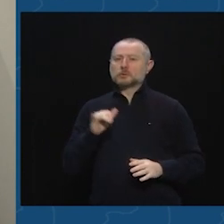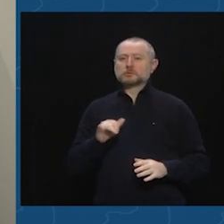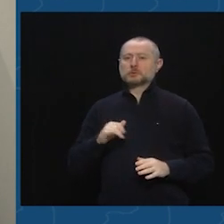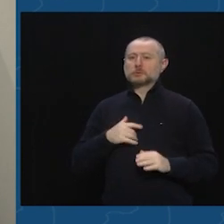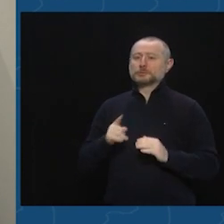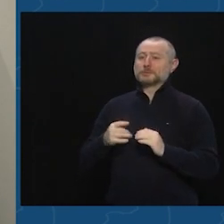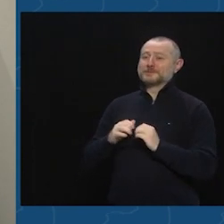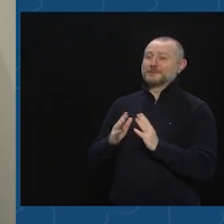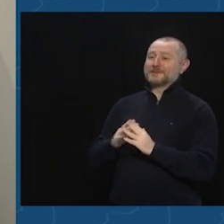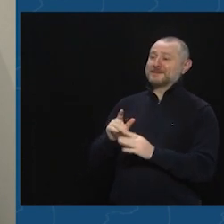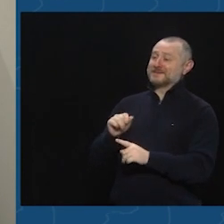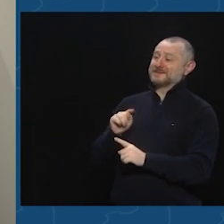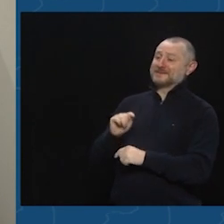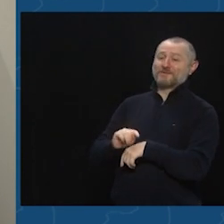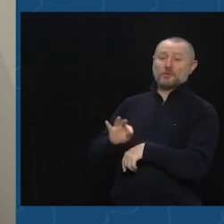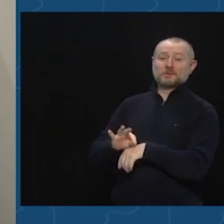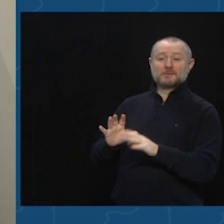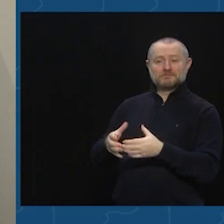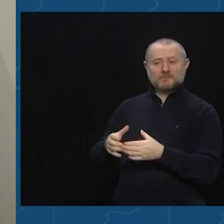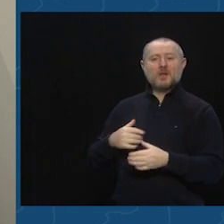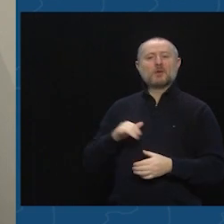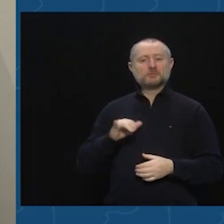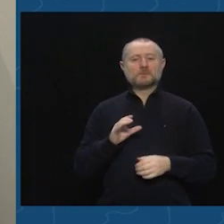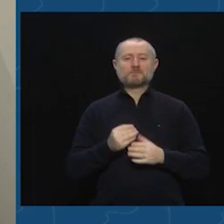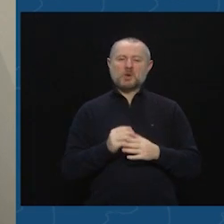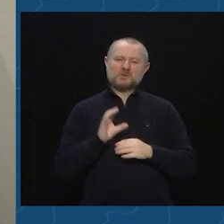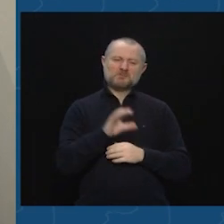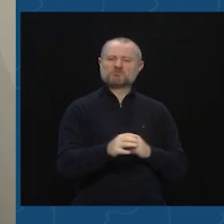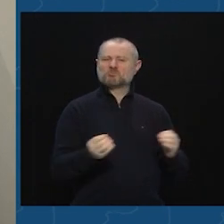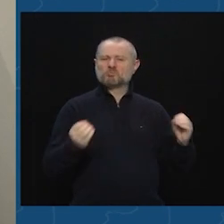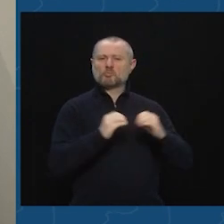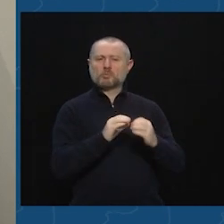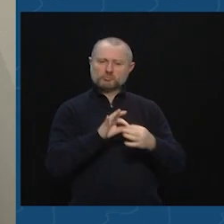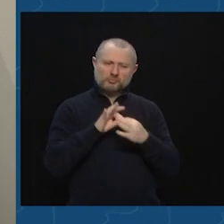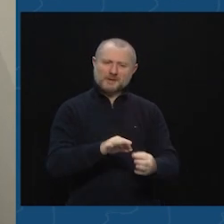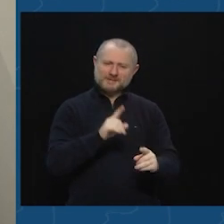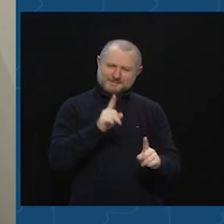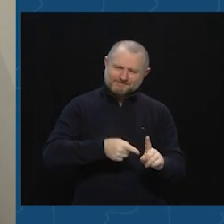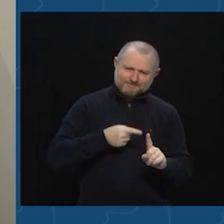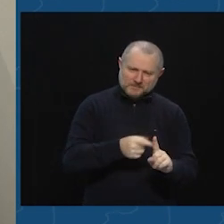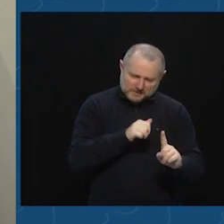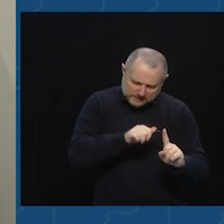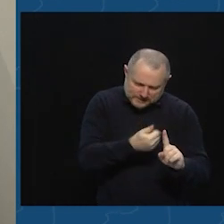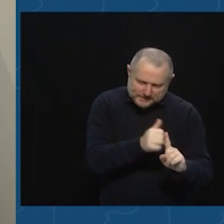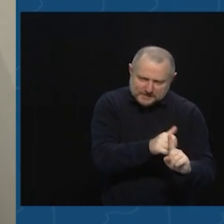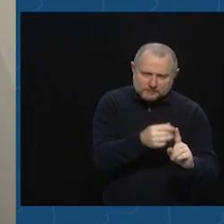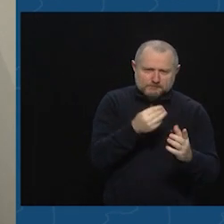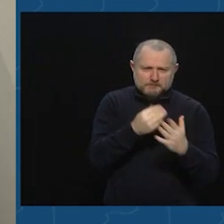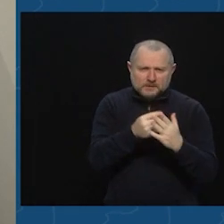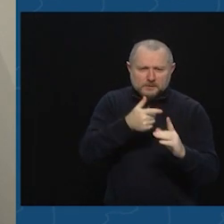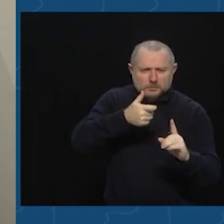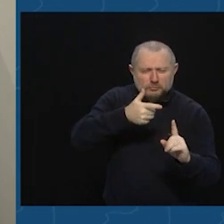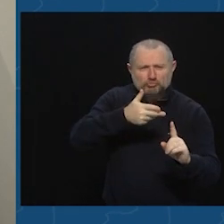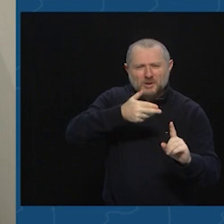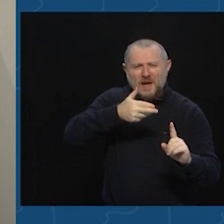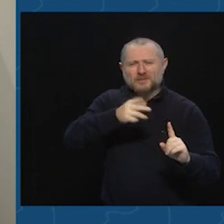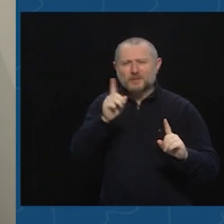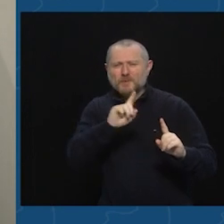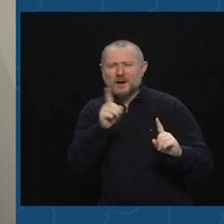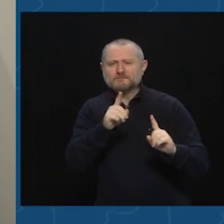to increase our gun crime tracing. We have more money going out there to hire more social media analysts. This way we